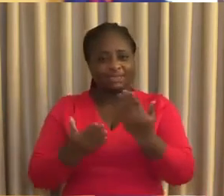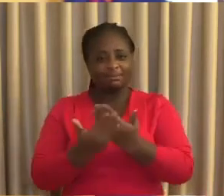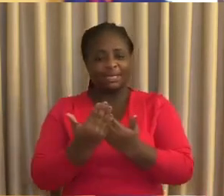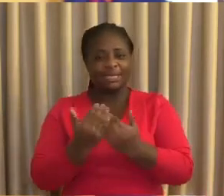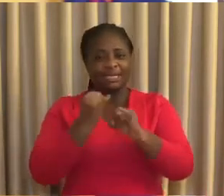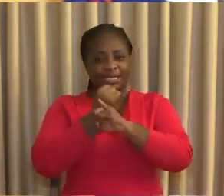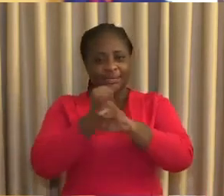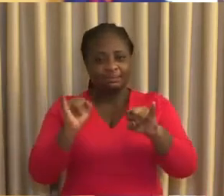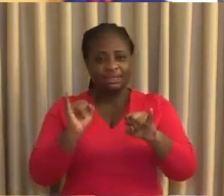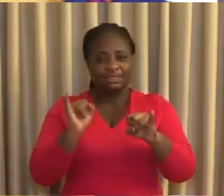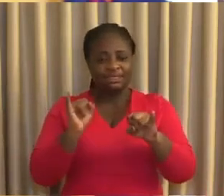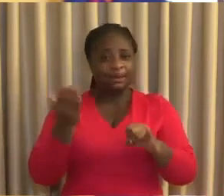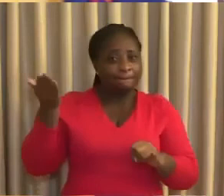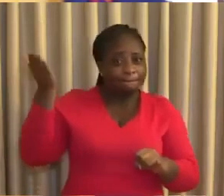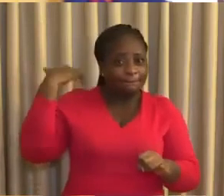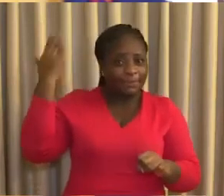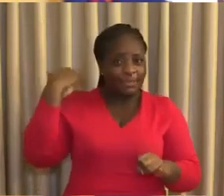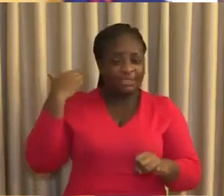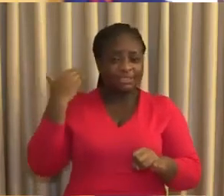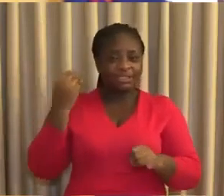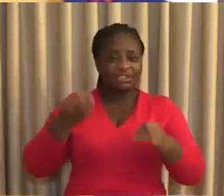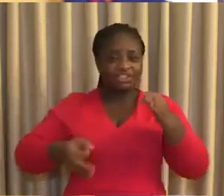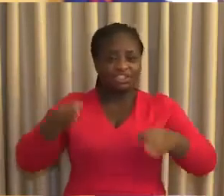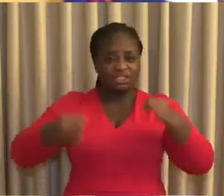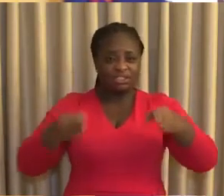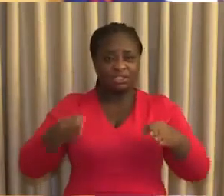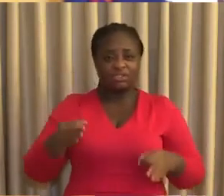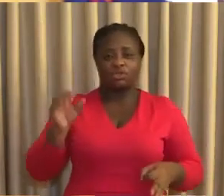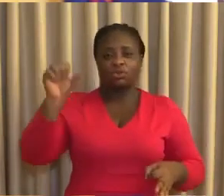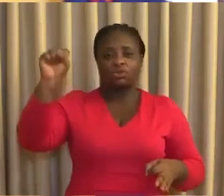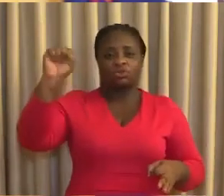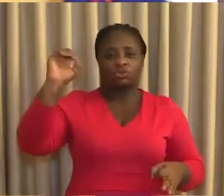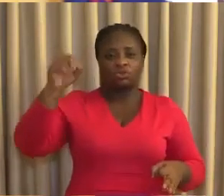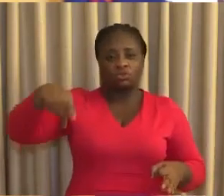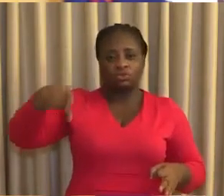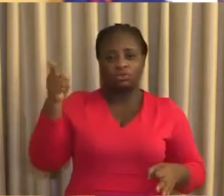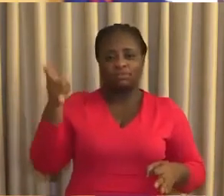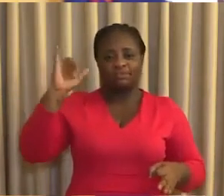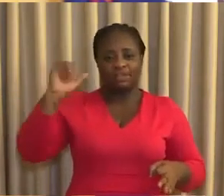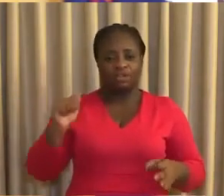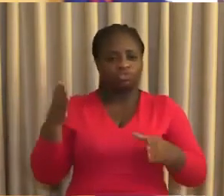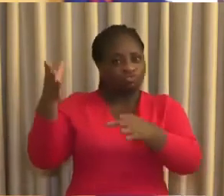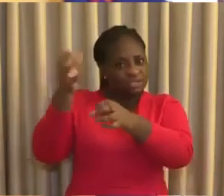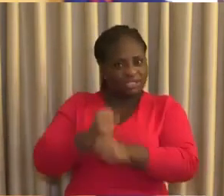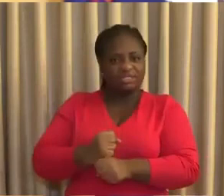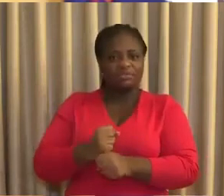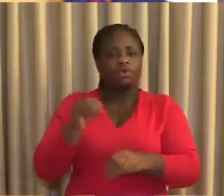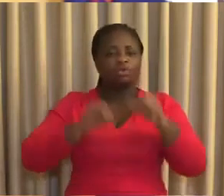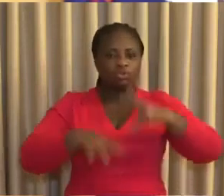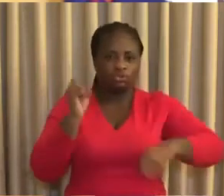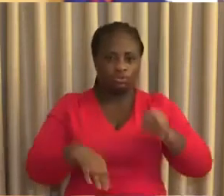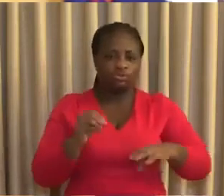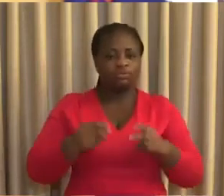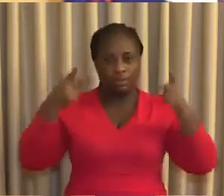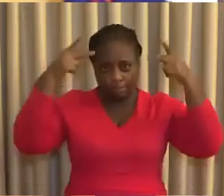Justice Sophia Akuffo, to receive contributions and donations from the public to assist in the welfare of the needy